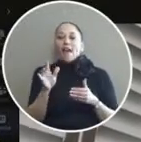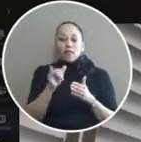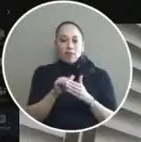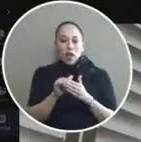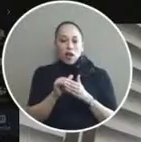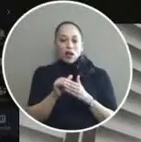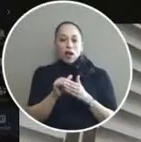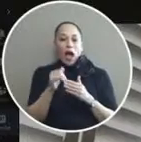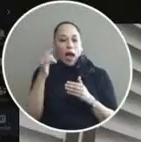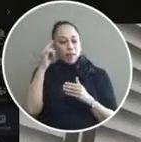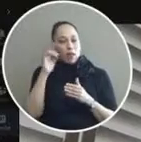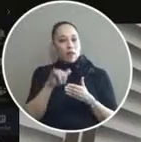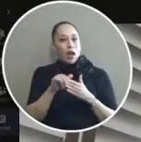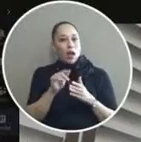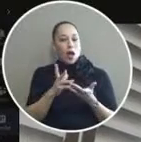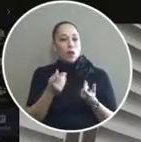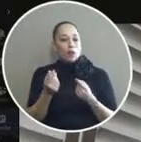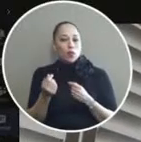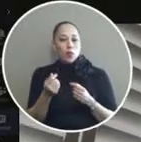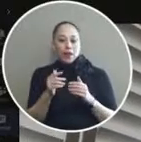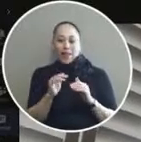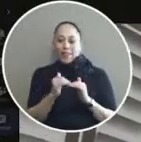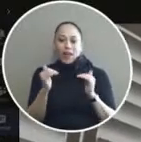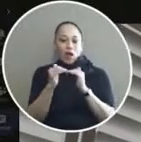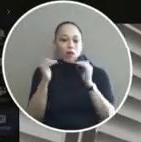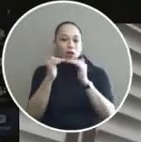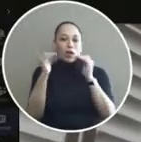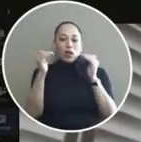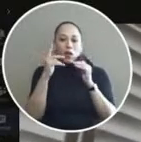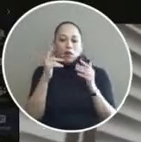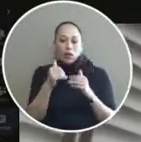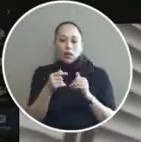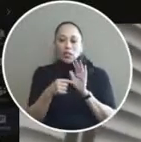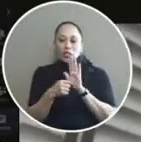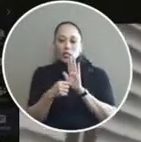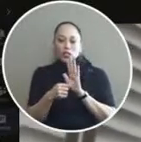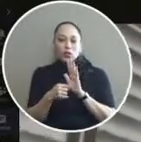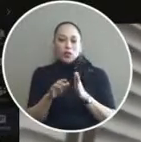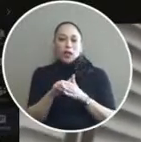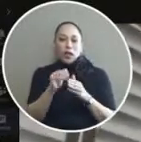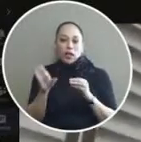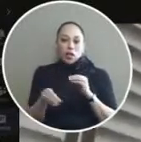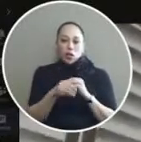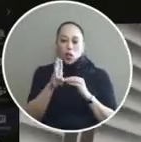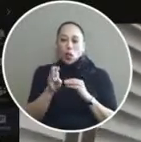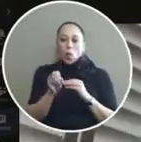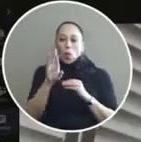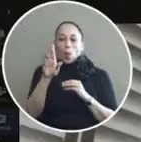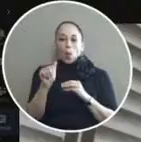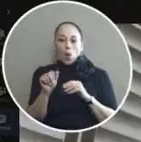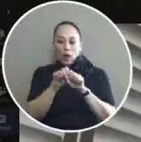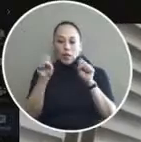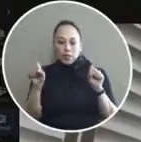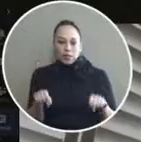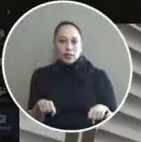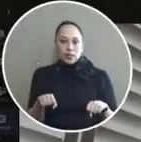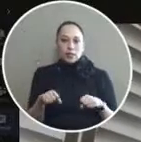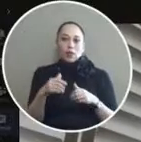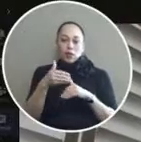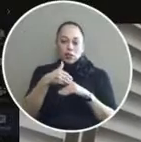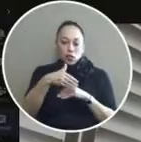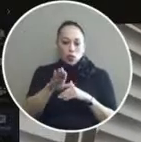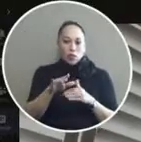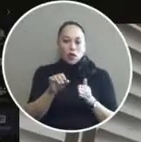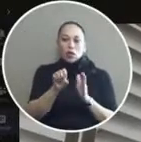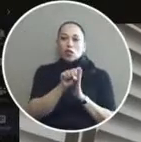now I think they're performing at every level. He indicated they didn't include the BOTA system, but when we submitted that